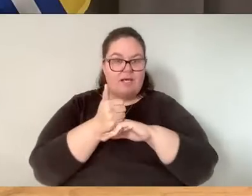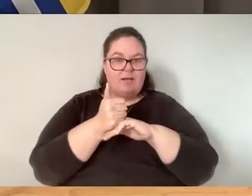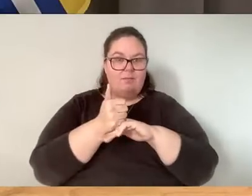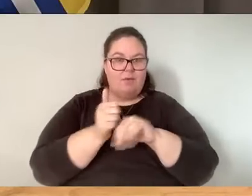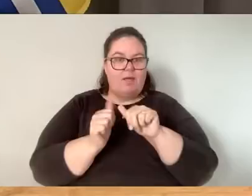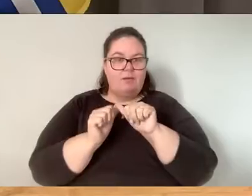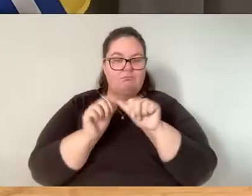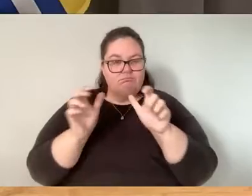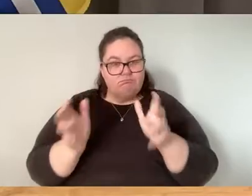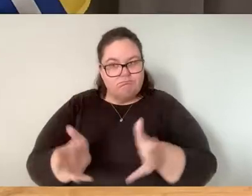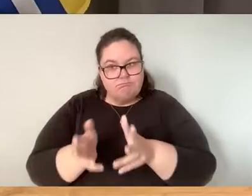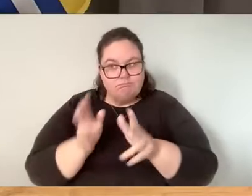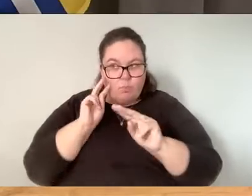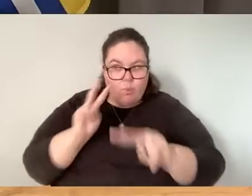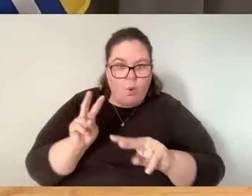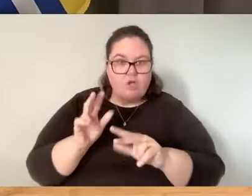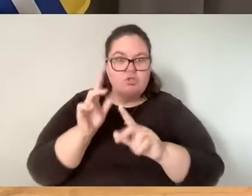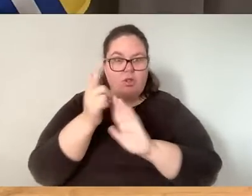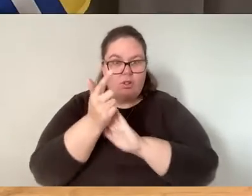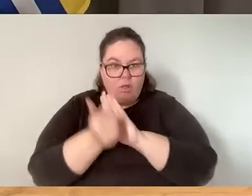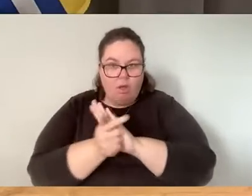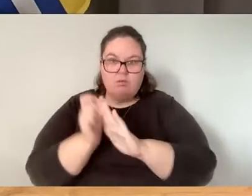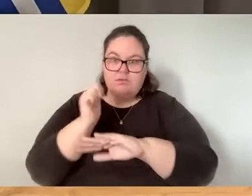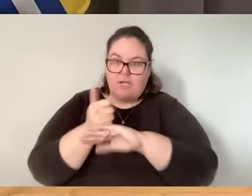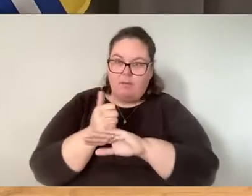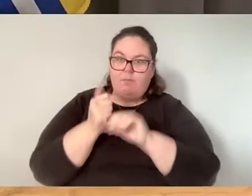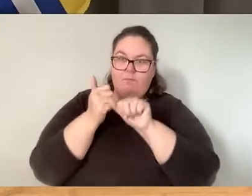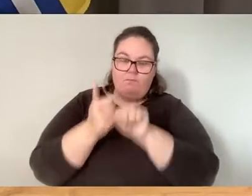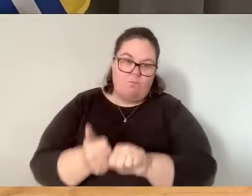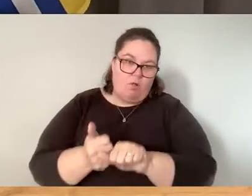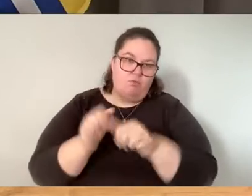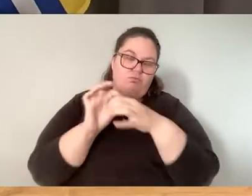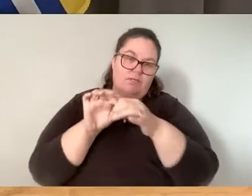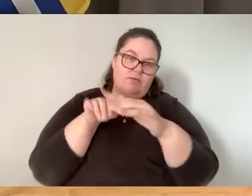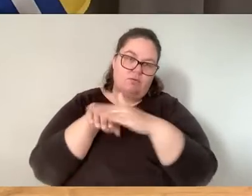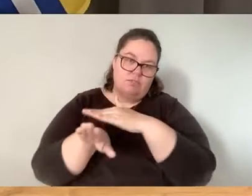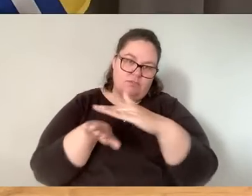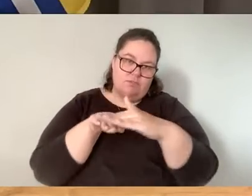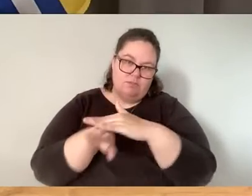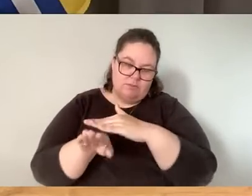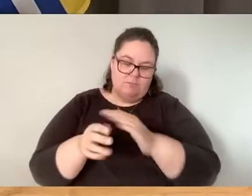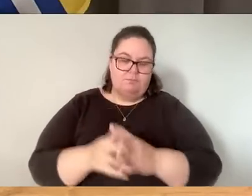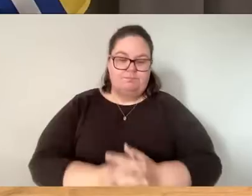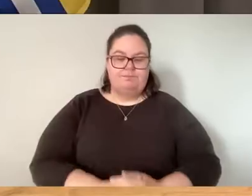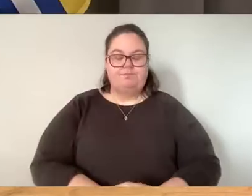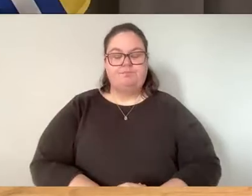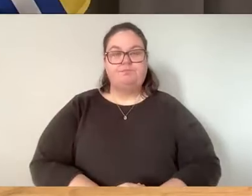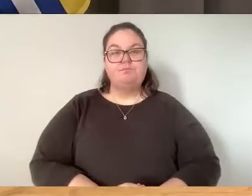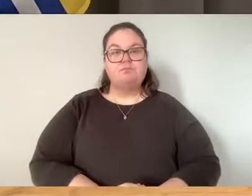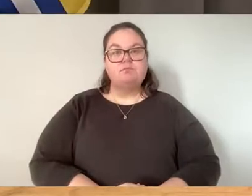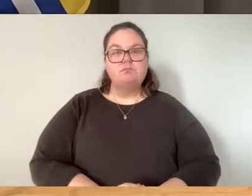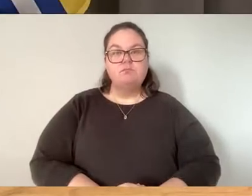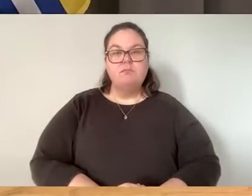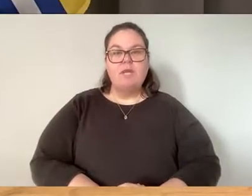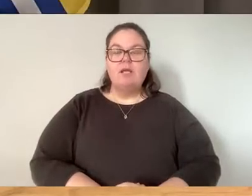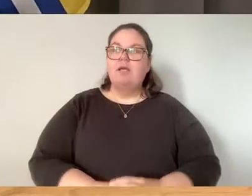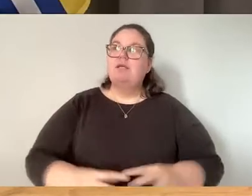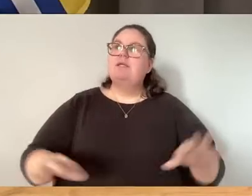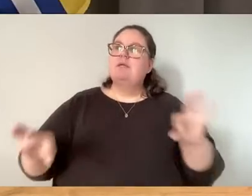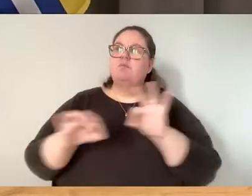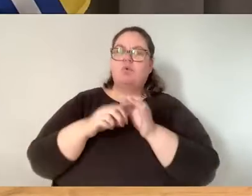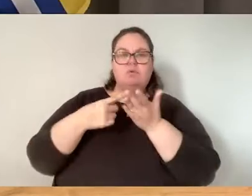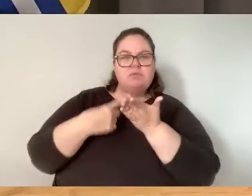This plan will complete our efforts as we continue to make progress and that we continue to have discussions to raise